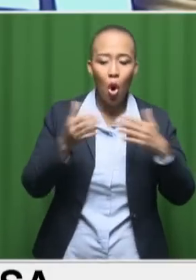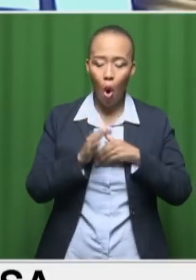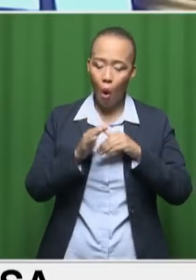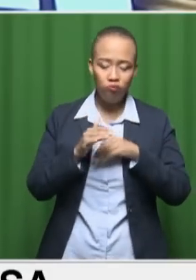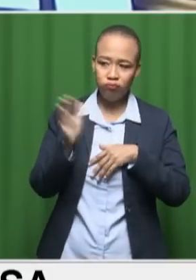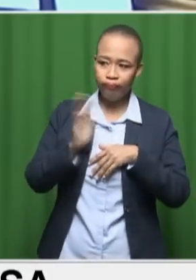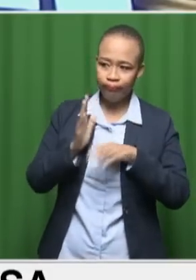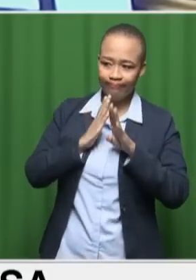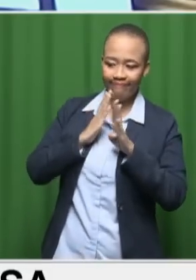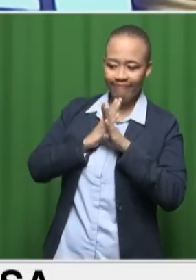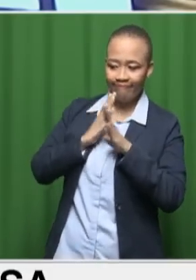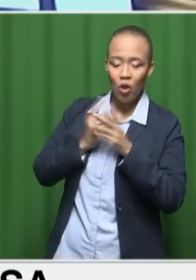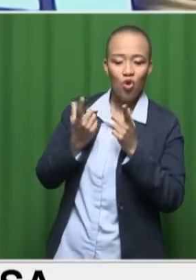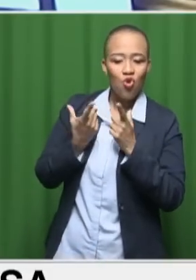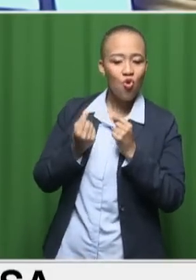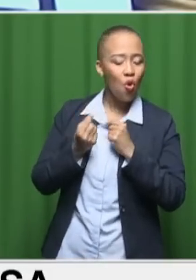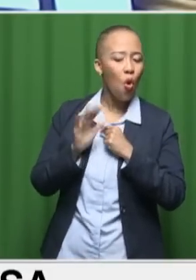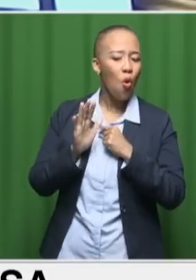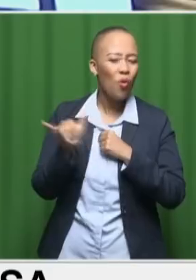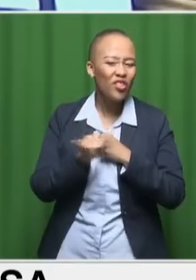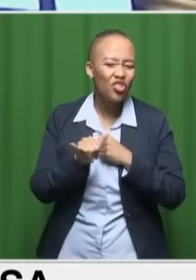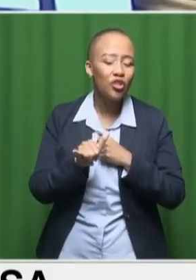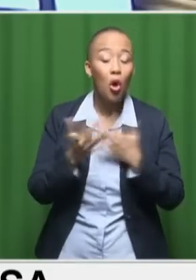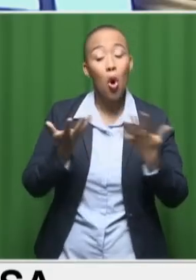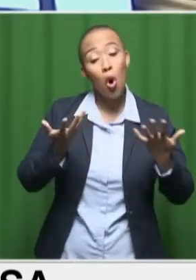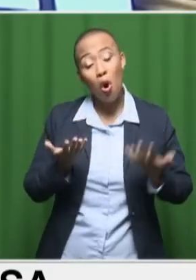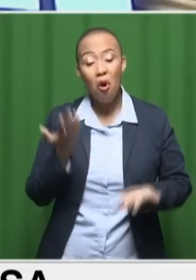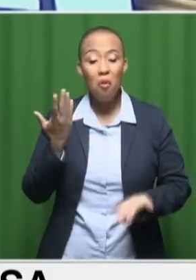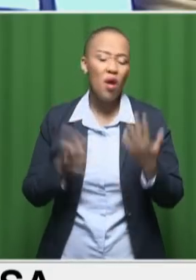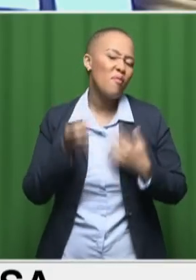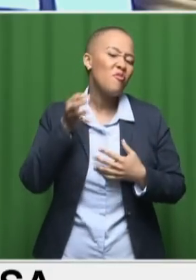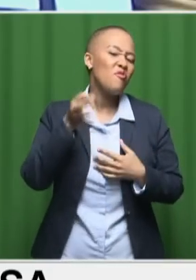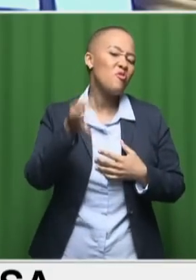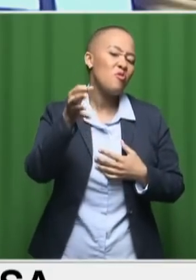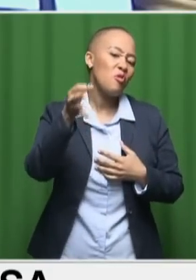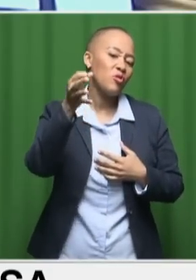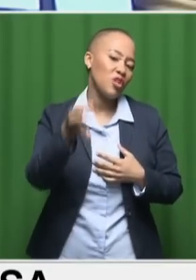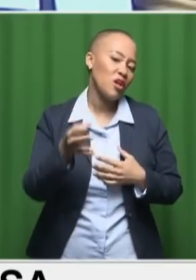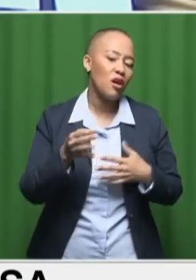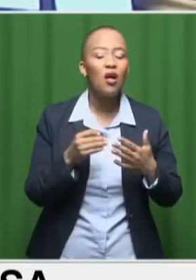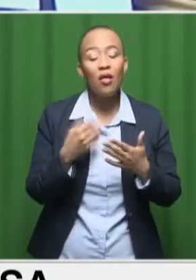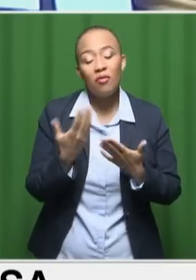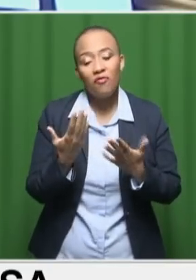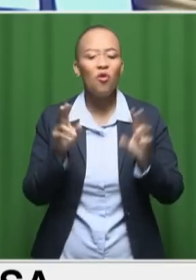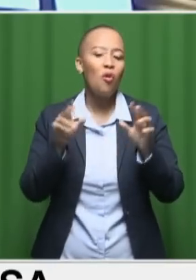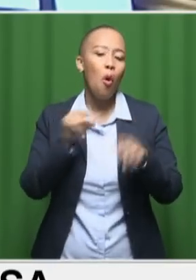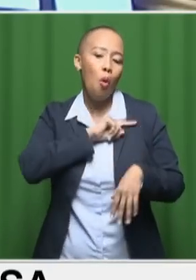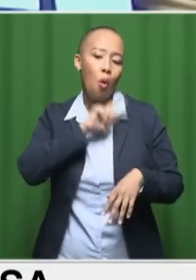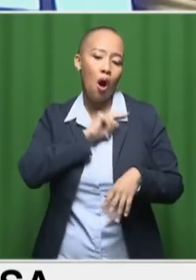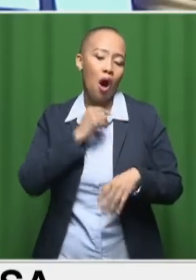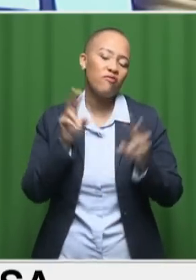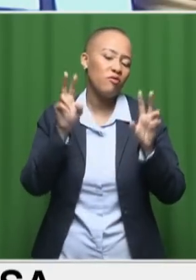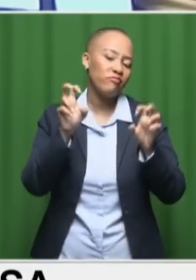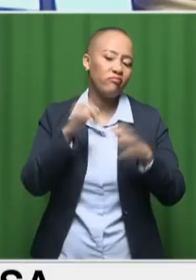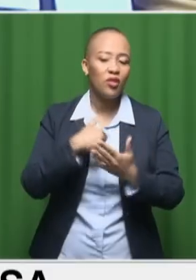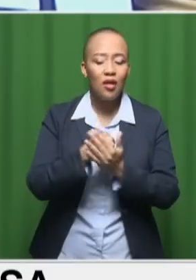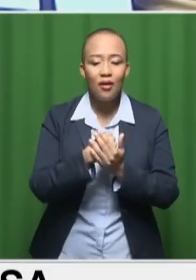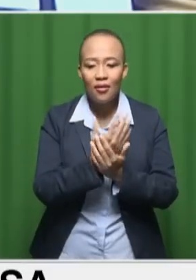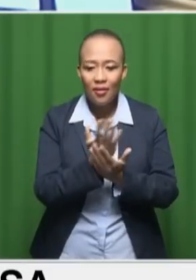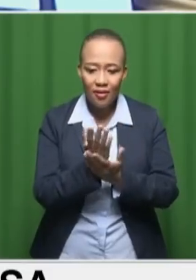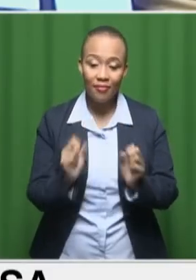BRICS, is the president of BRICS next year. And Brazil is also a signatory of the Rome Statute and would have to follow